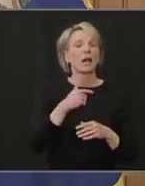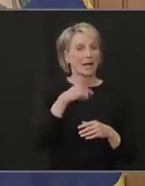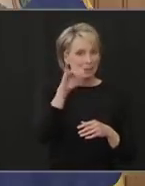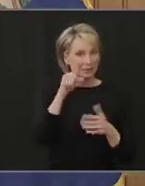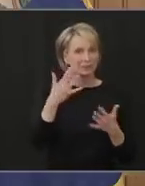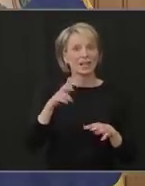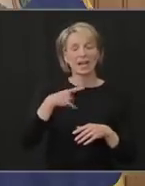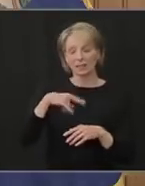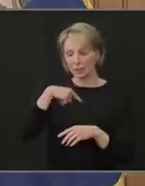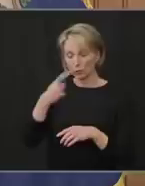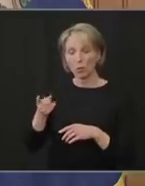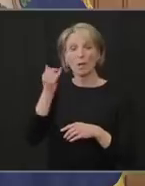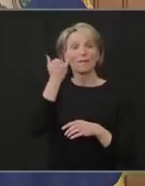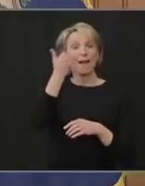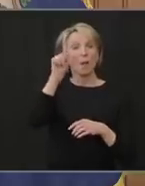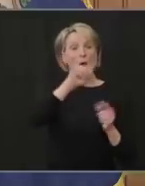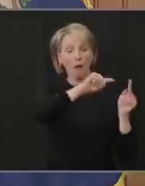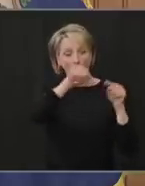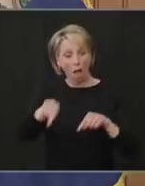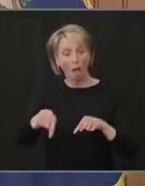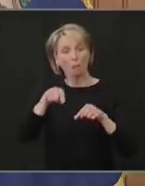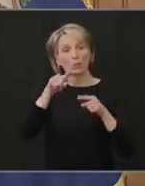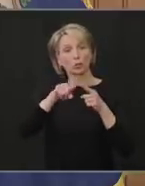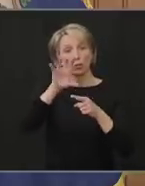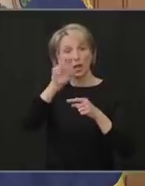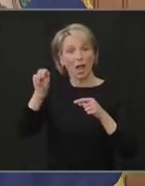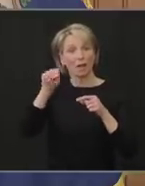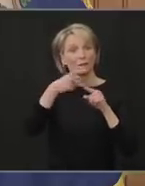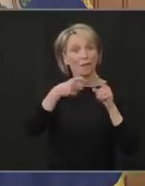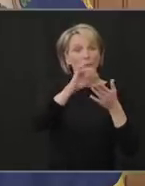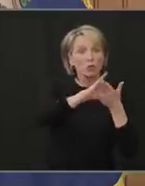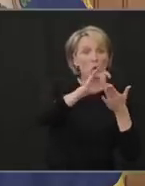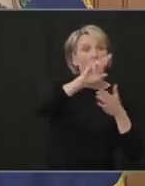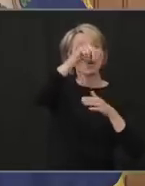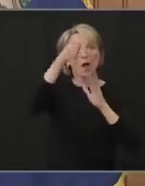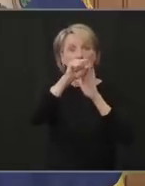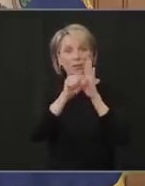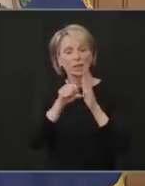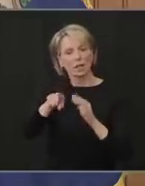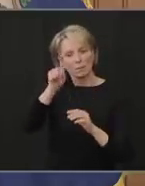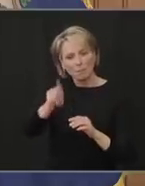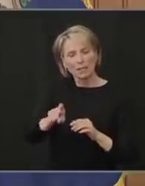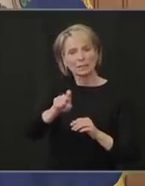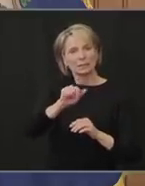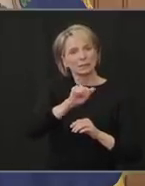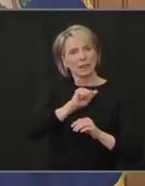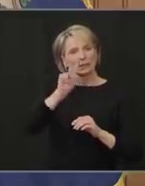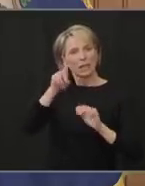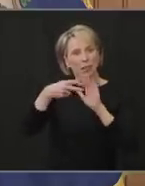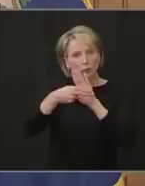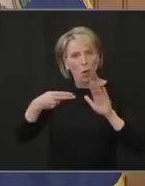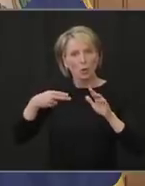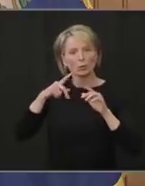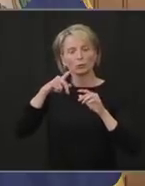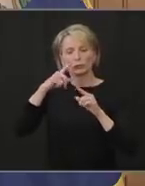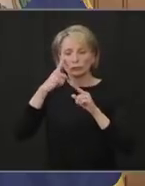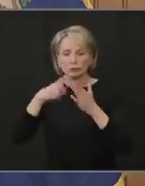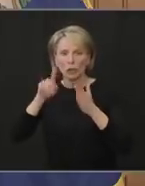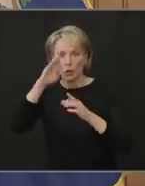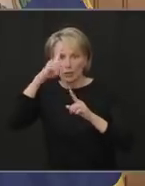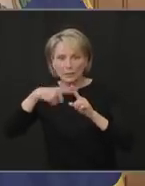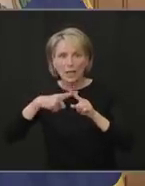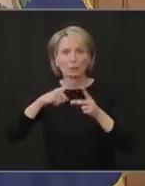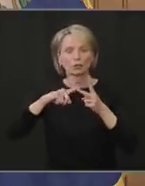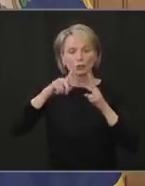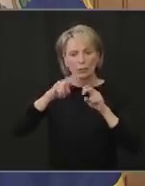self-test, self-diagnose, and self-quarantine. I could not be more clear about that. Mandate that through an executive Mandate